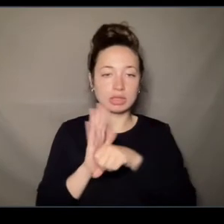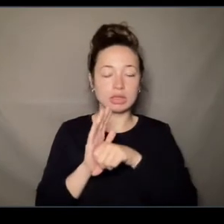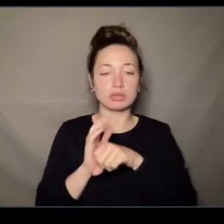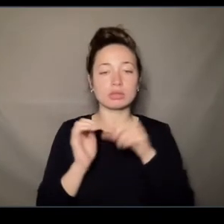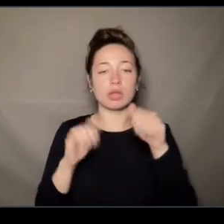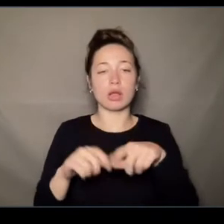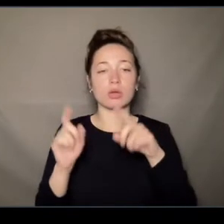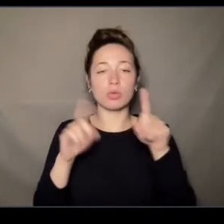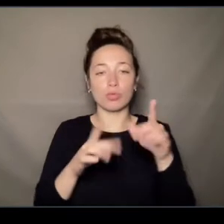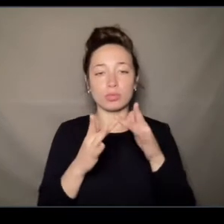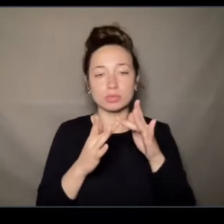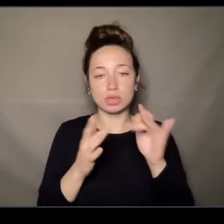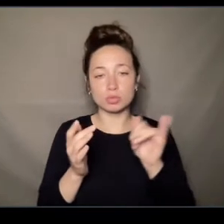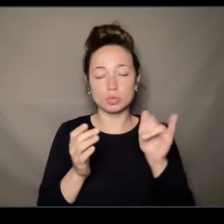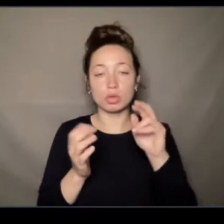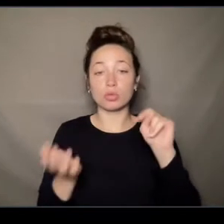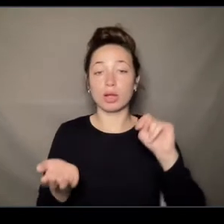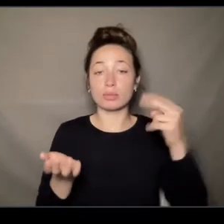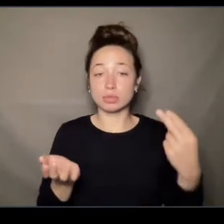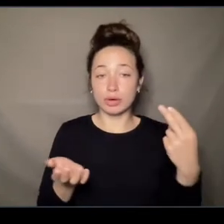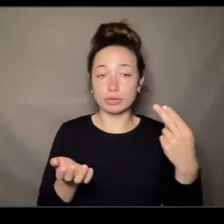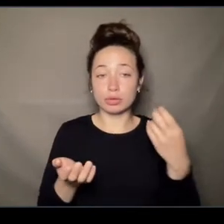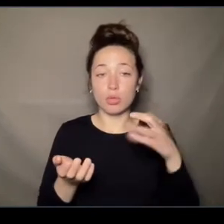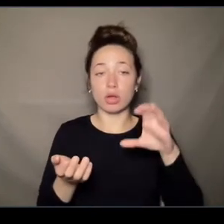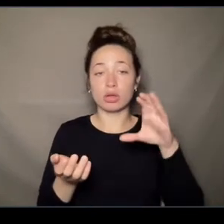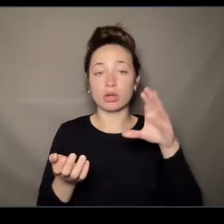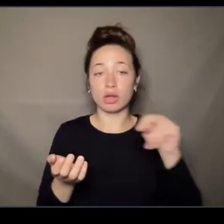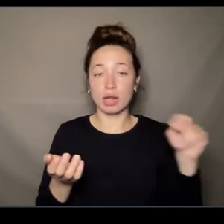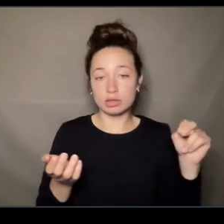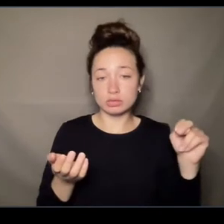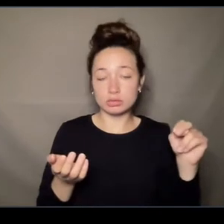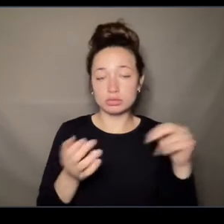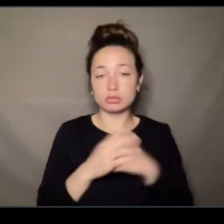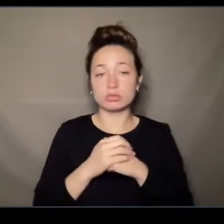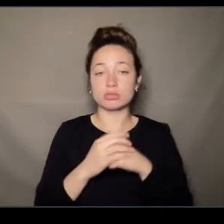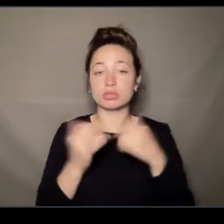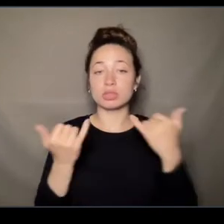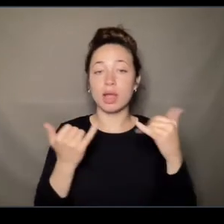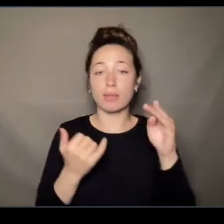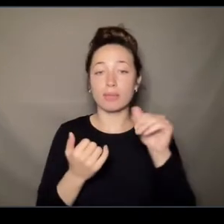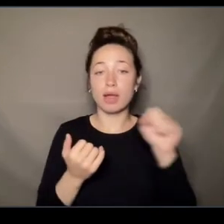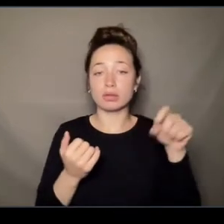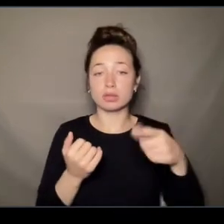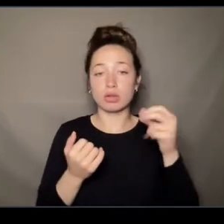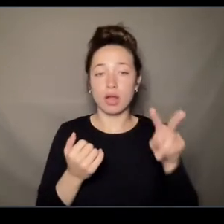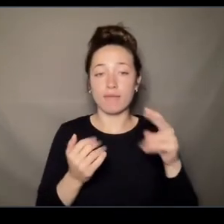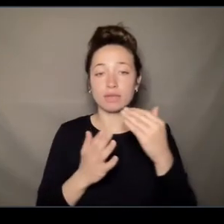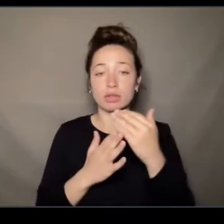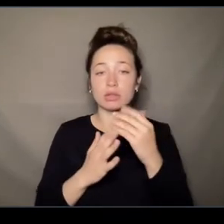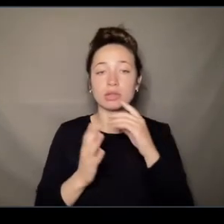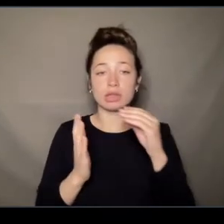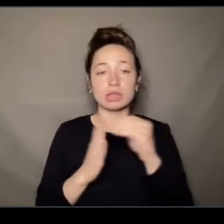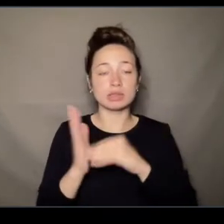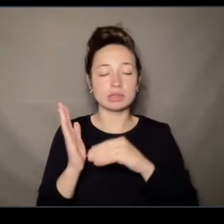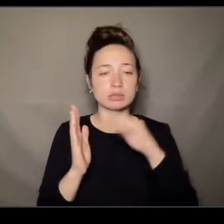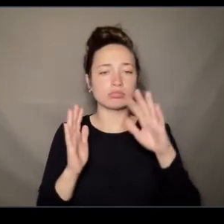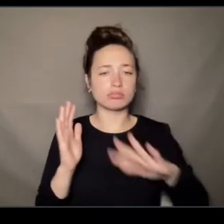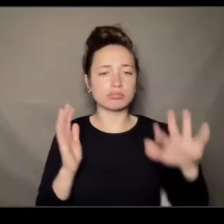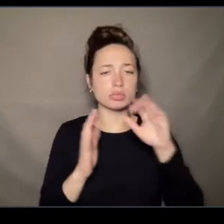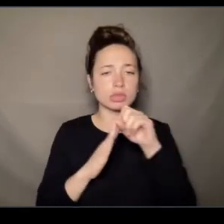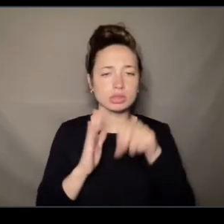could go on their websites as well to newhampshire.gov or connecticut.gov, but right now mass.gov lists all around the